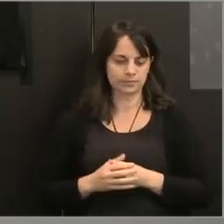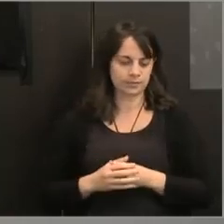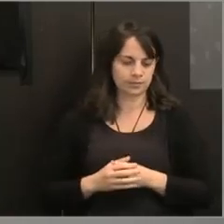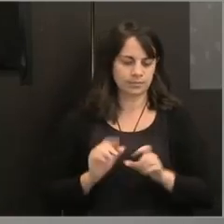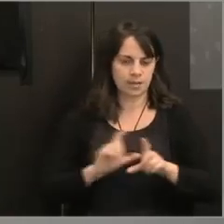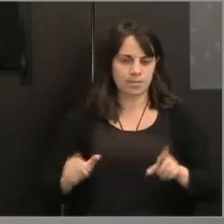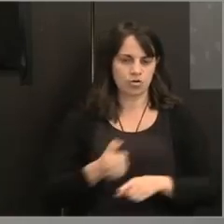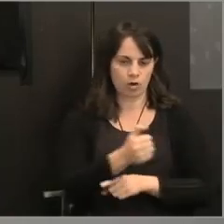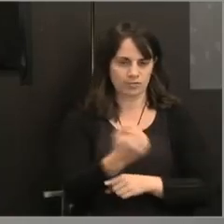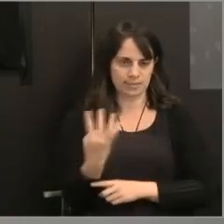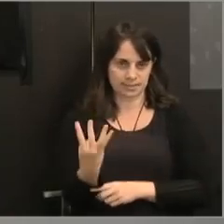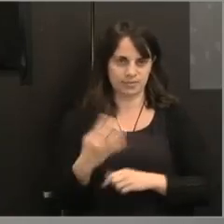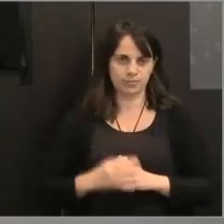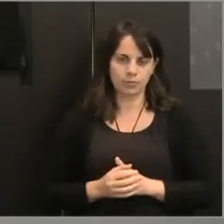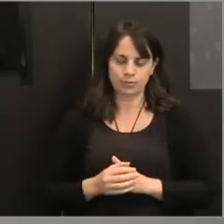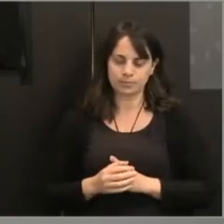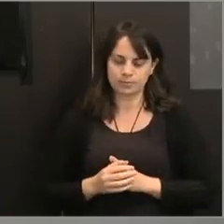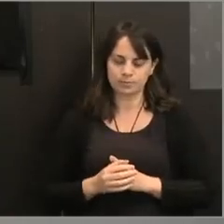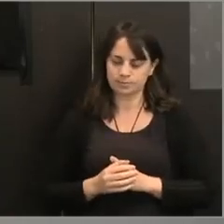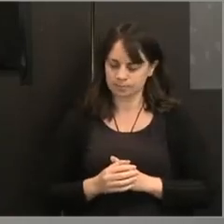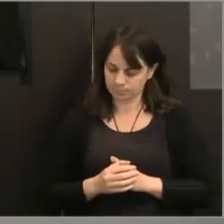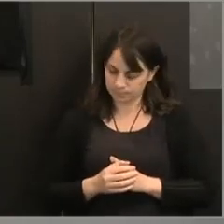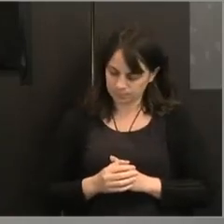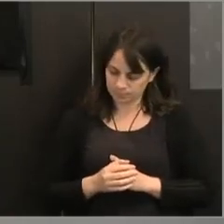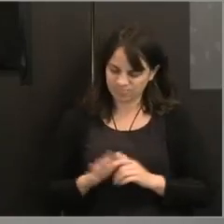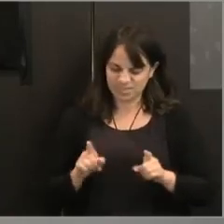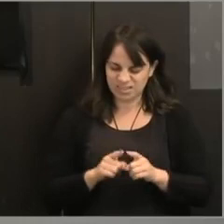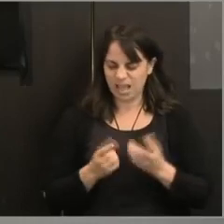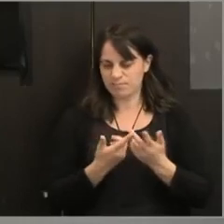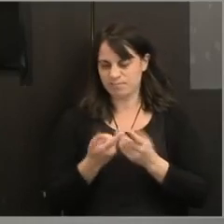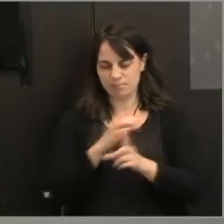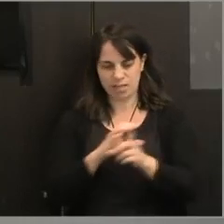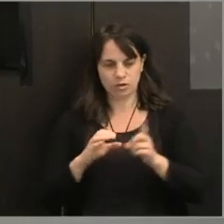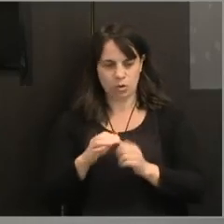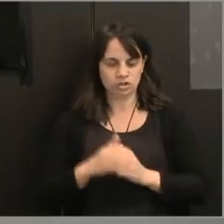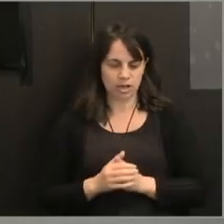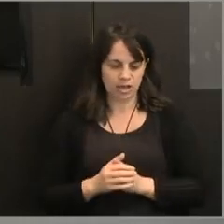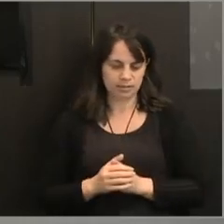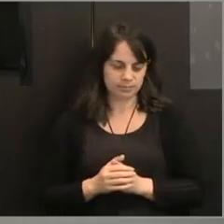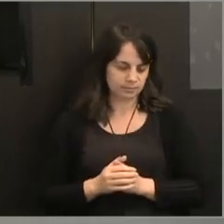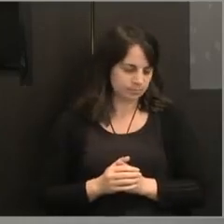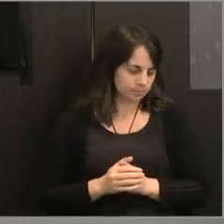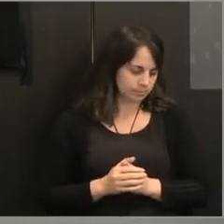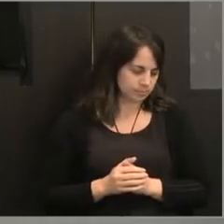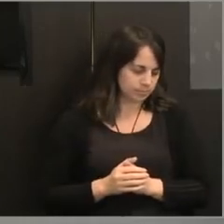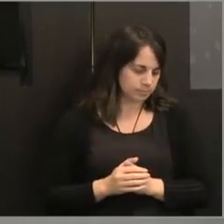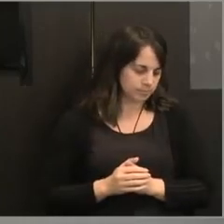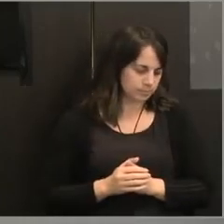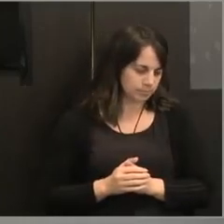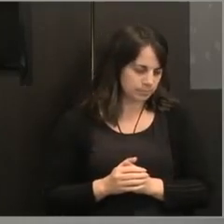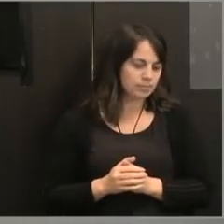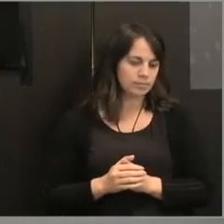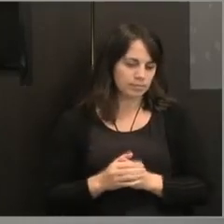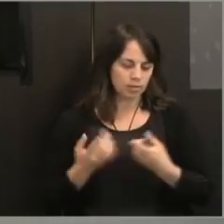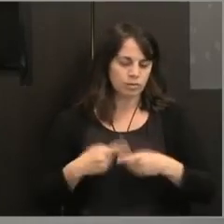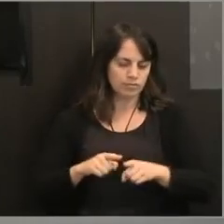Paragraph 64, as in all cultures, law was symbiotic with the exercise of political